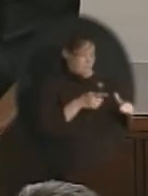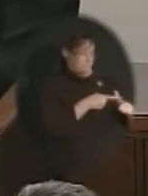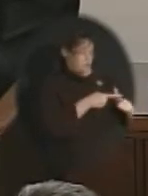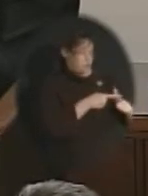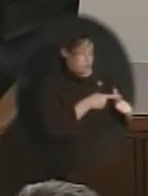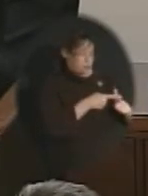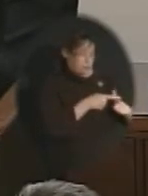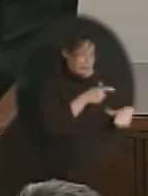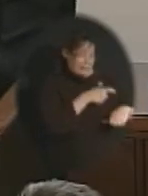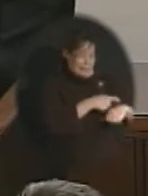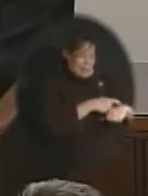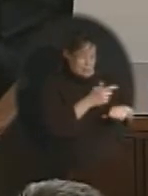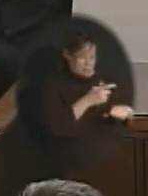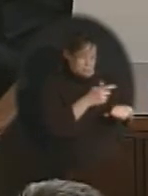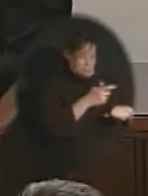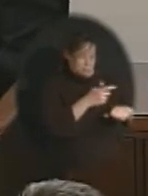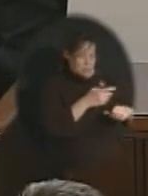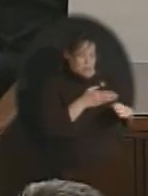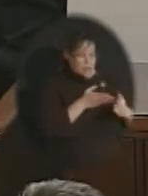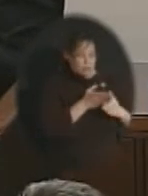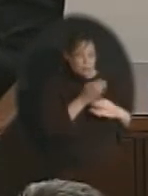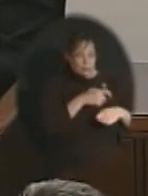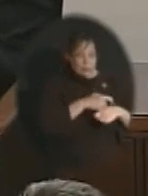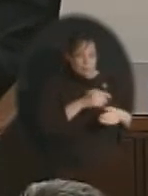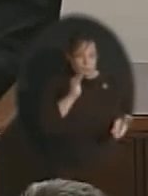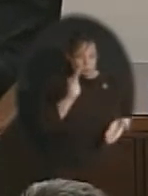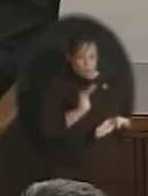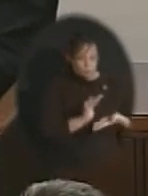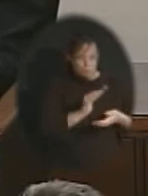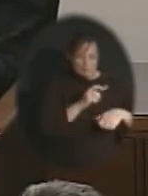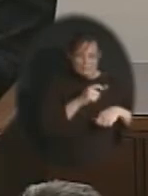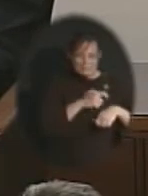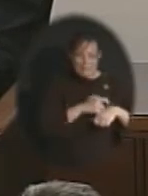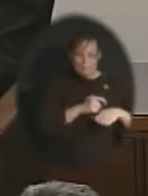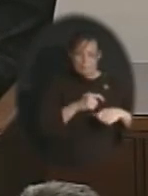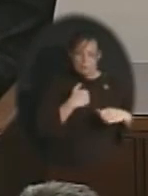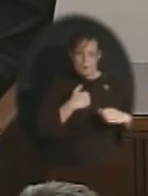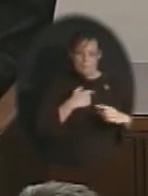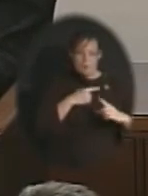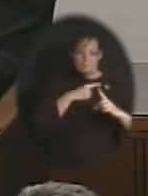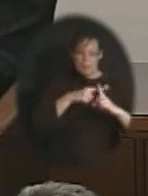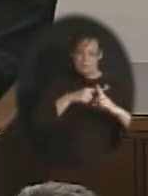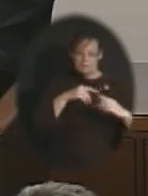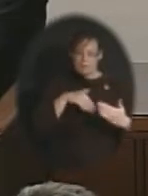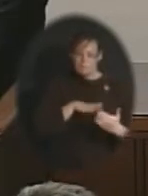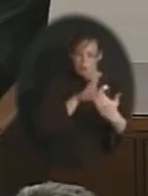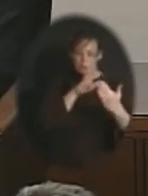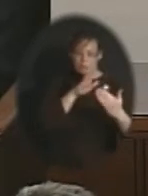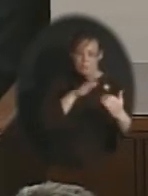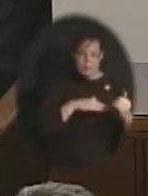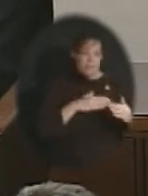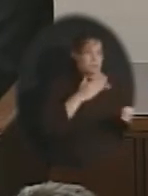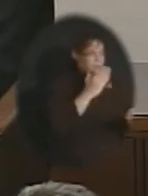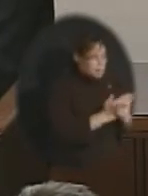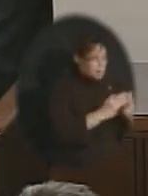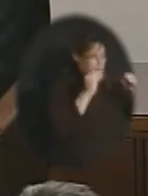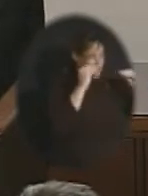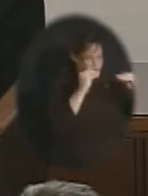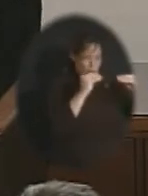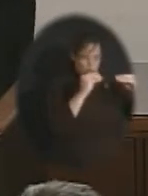time, that over time it takes less time to maintain a preventative positive approach than stopping